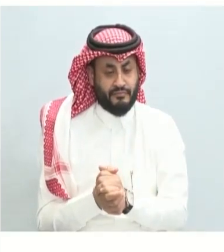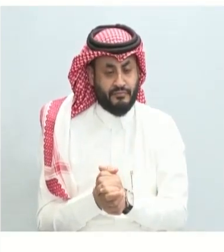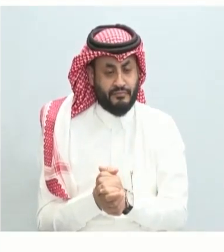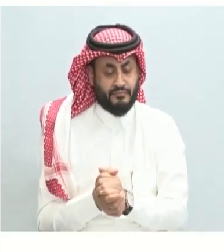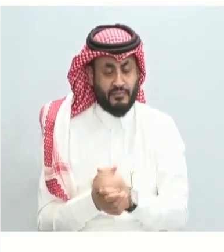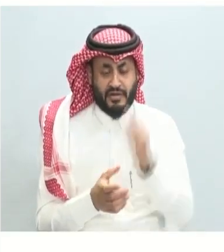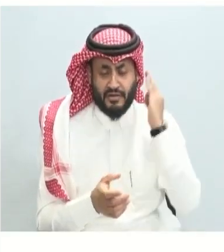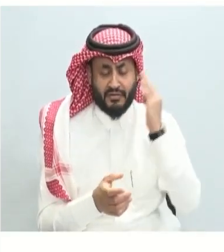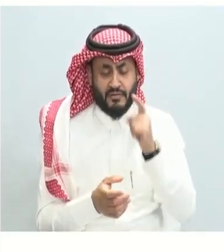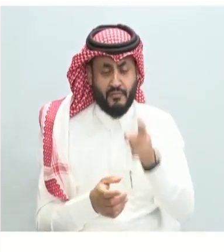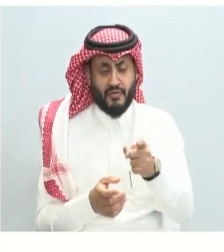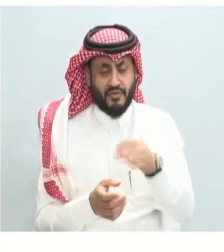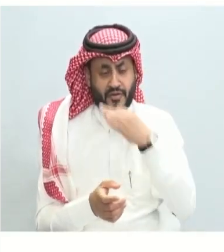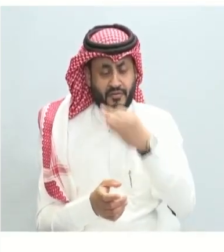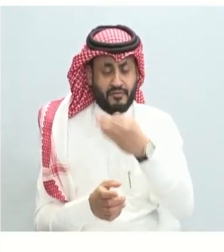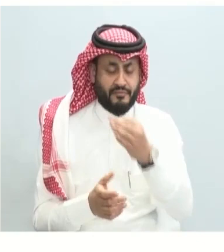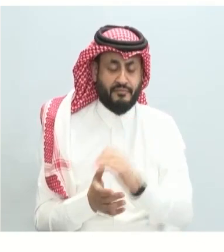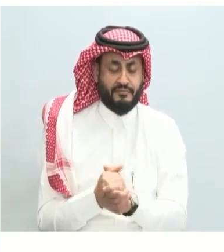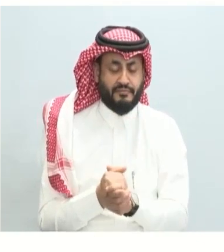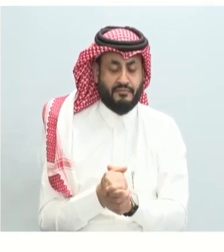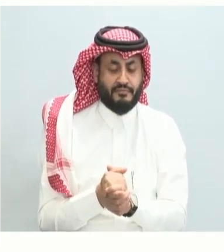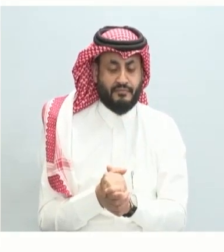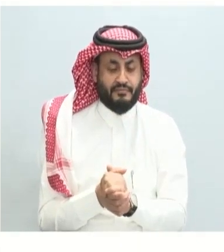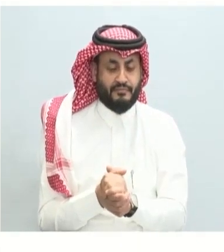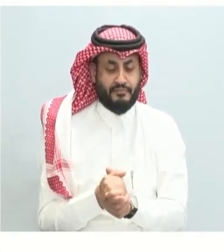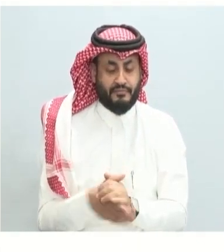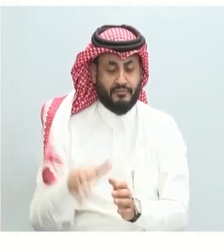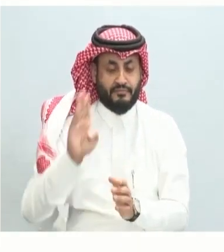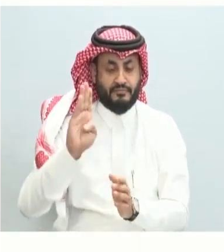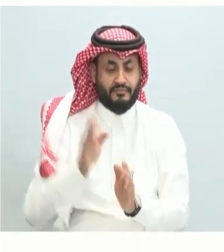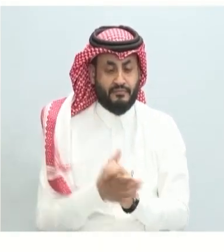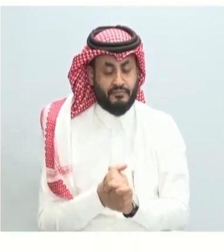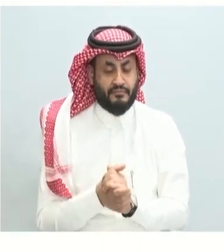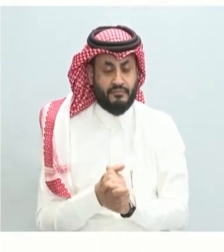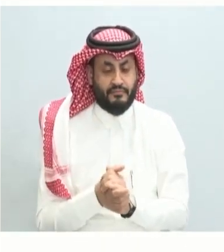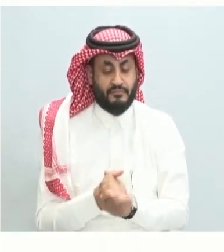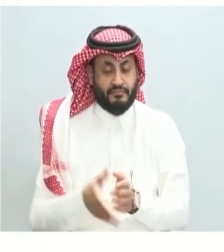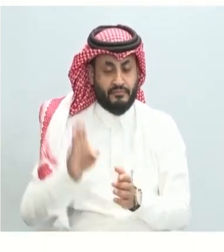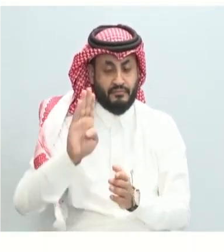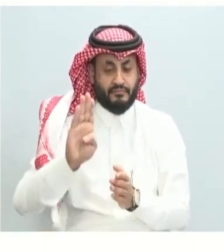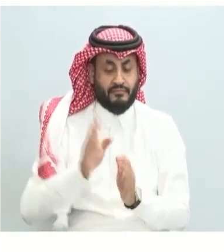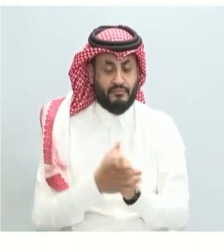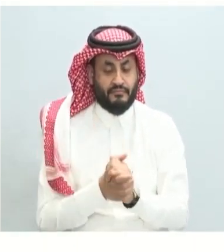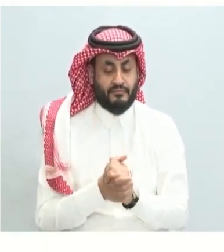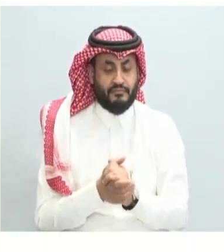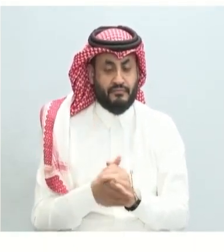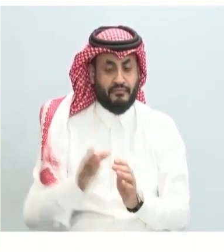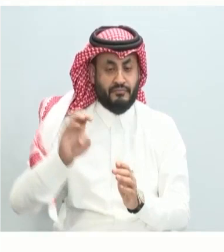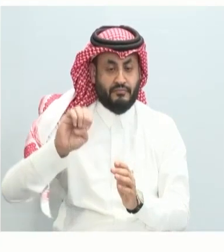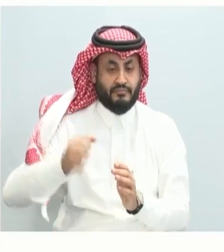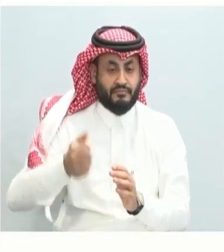Listen, point, and say. B. B as